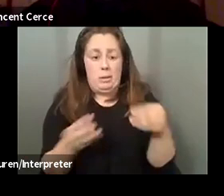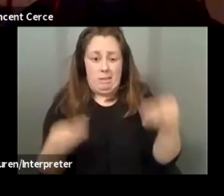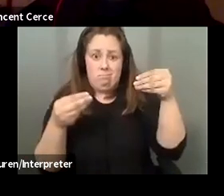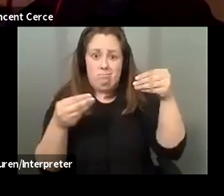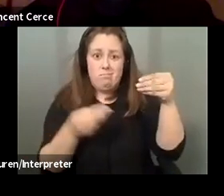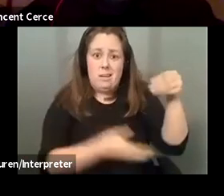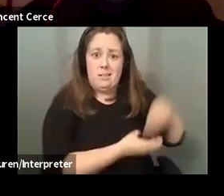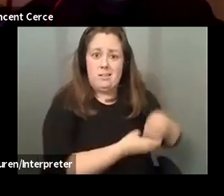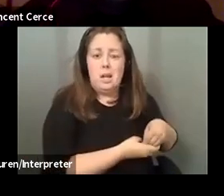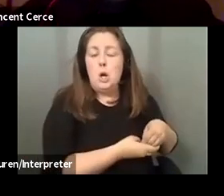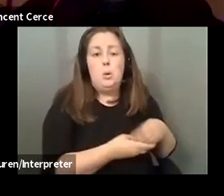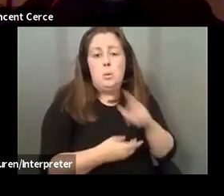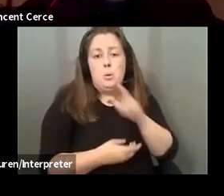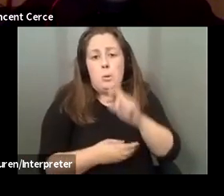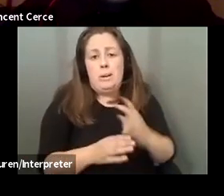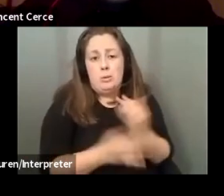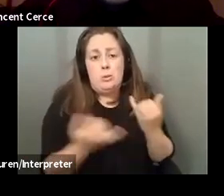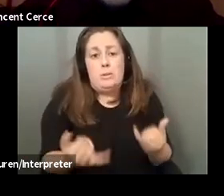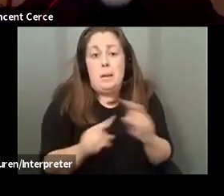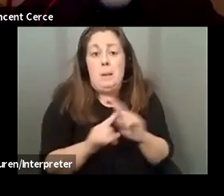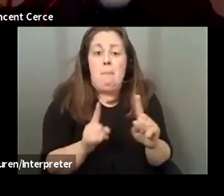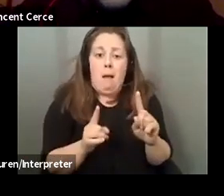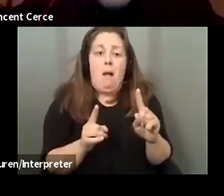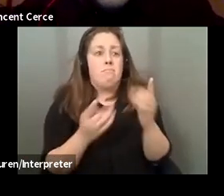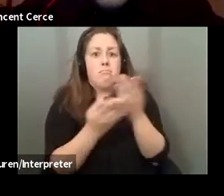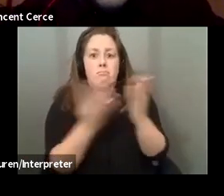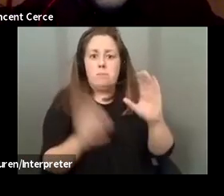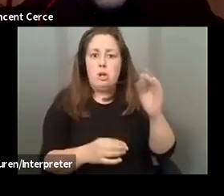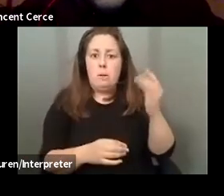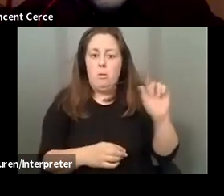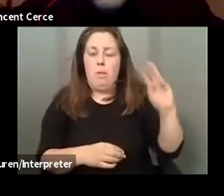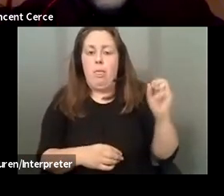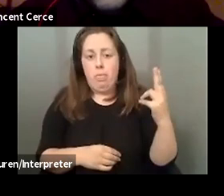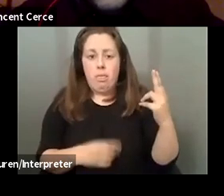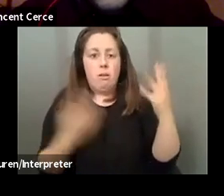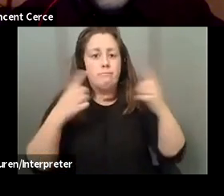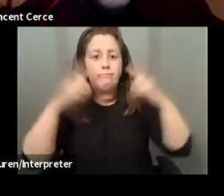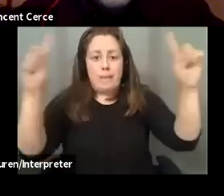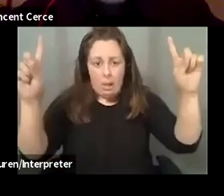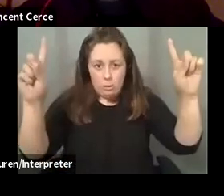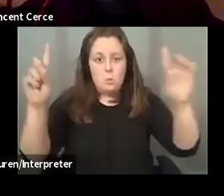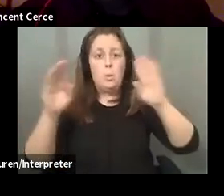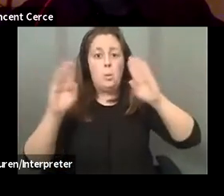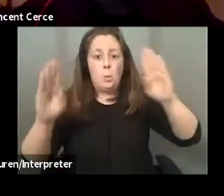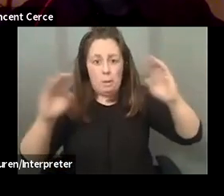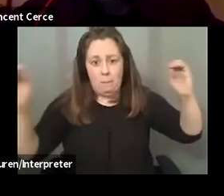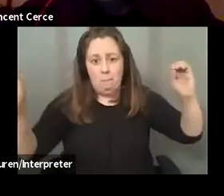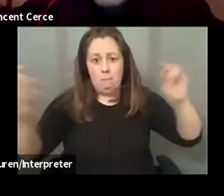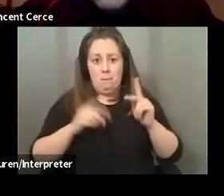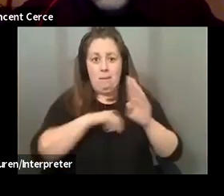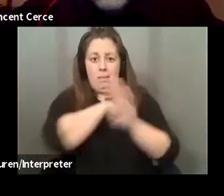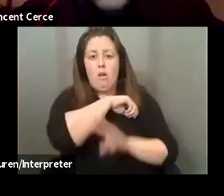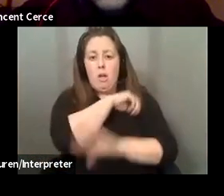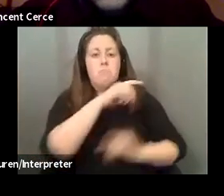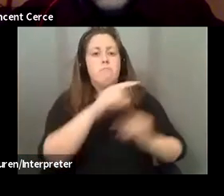as you know, the Commonwealth has already announced and is pushing that we will be returning in the fall in a traditional